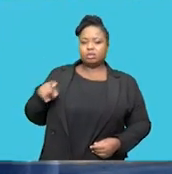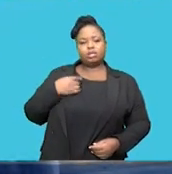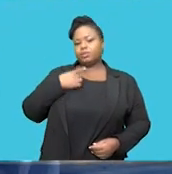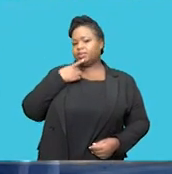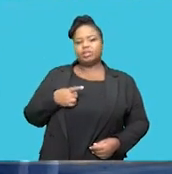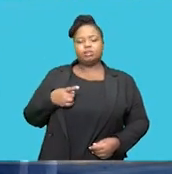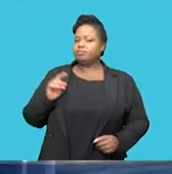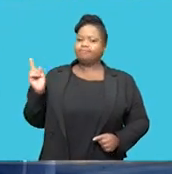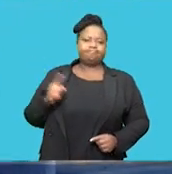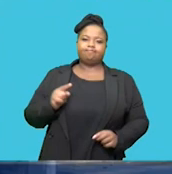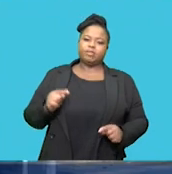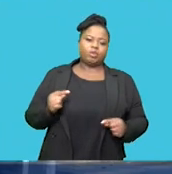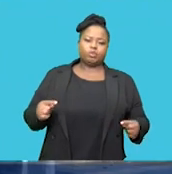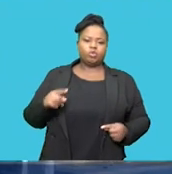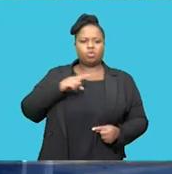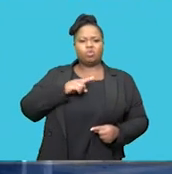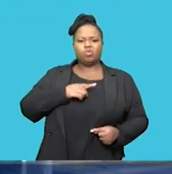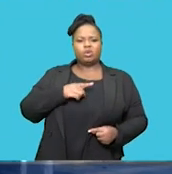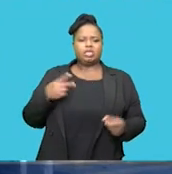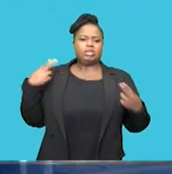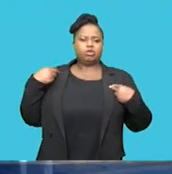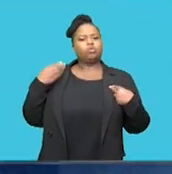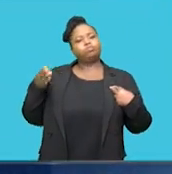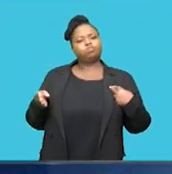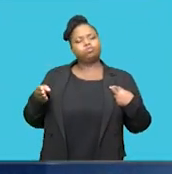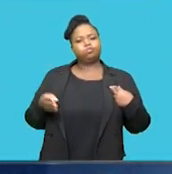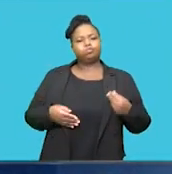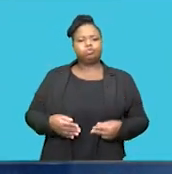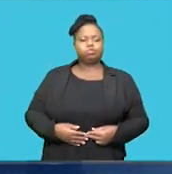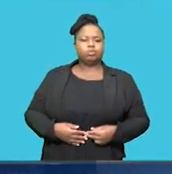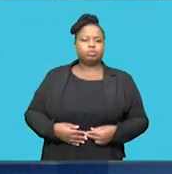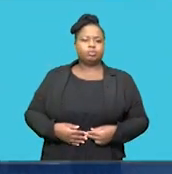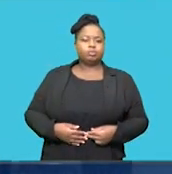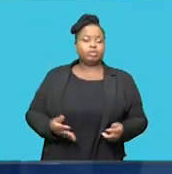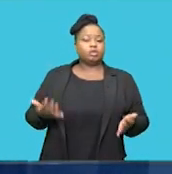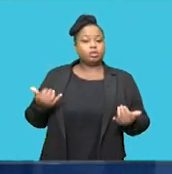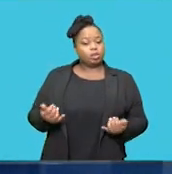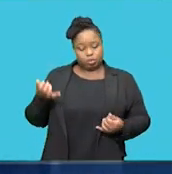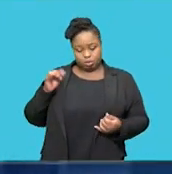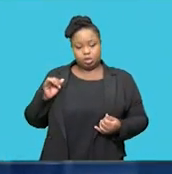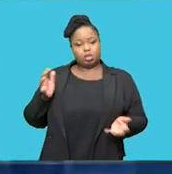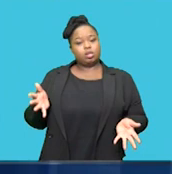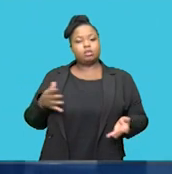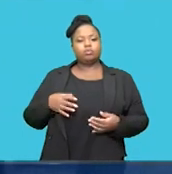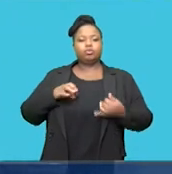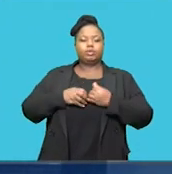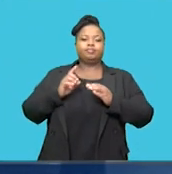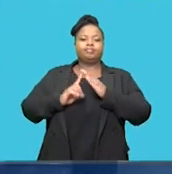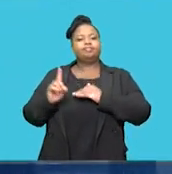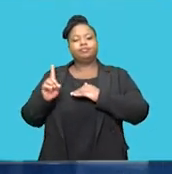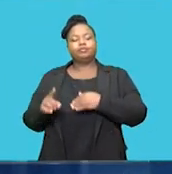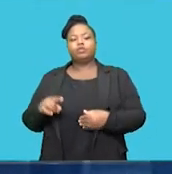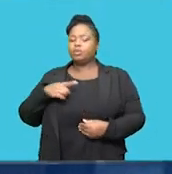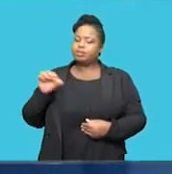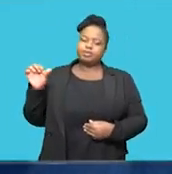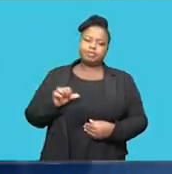ukuthi no, I cannot come there because of security is there, you go and protect the center. So now we are still trying to get him ukuthi abuye